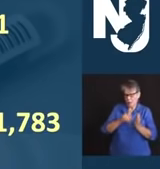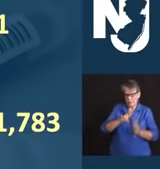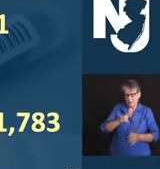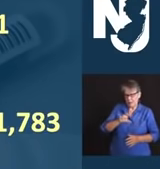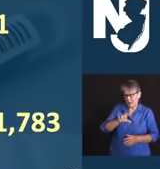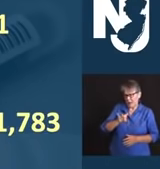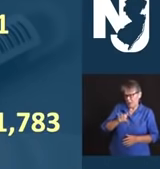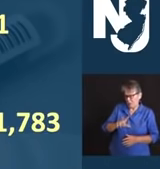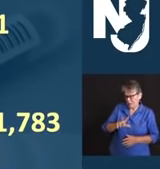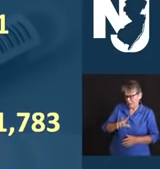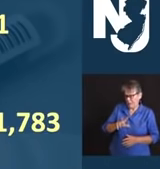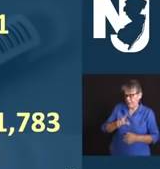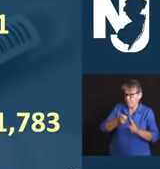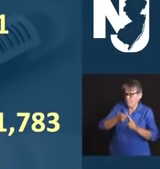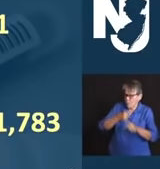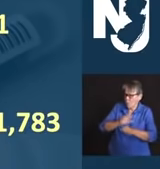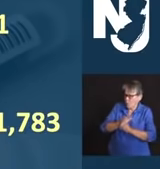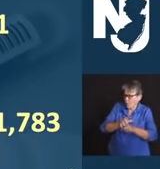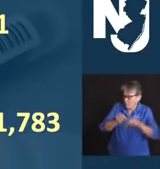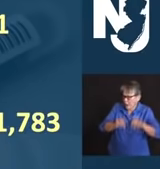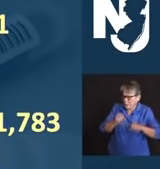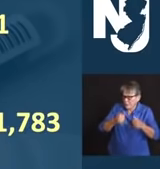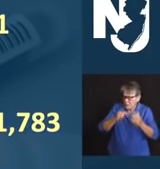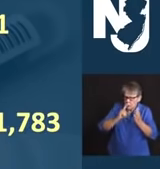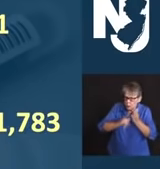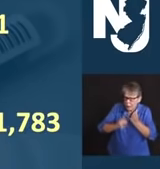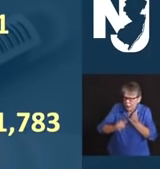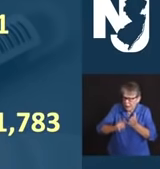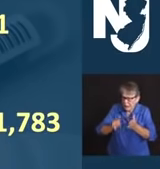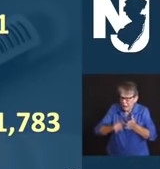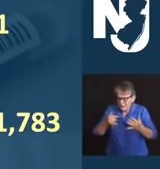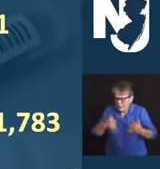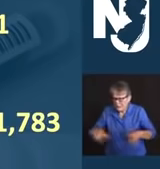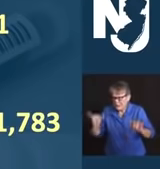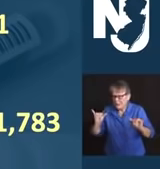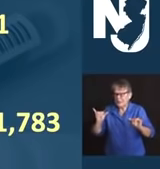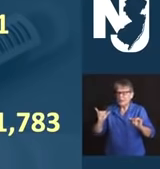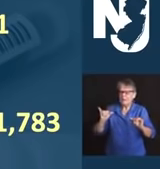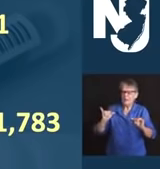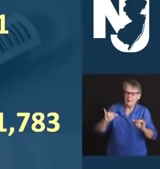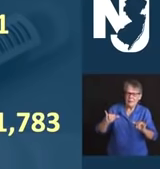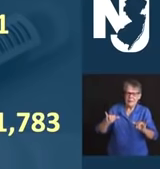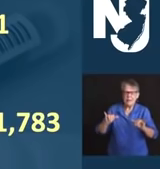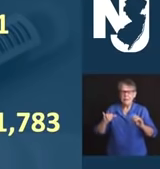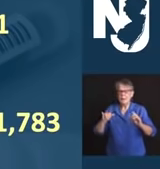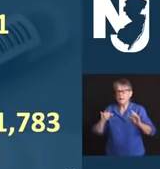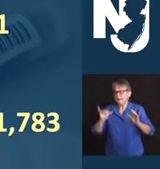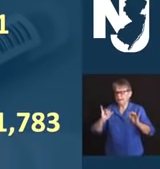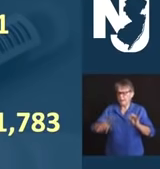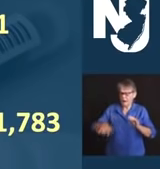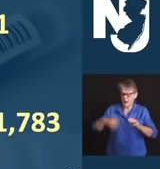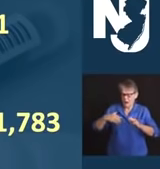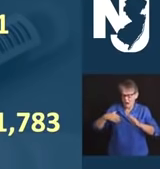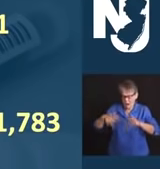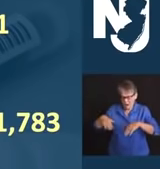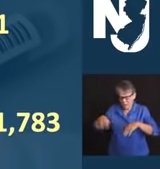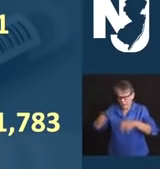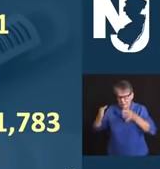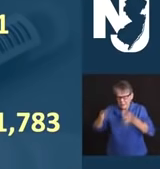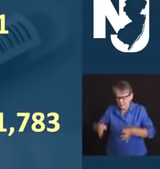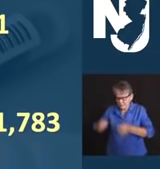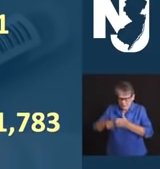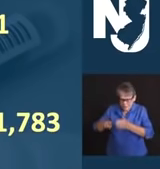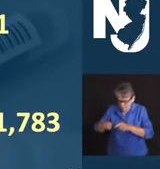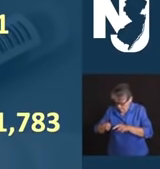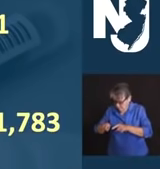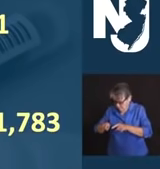1,783. Again, running the risk of apples to oranges because these are not confirmed and not in these numbers, but we